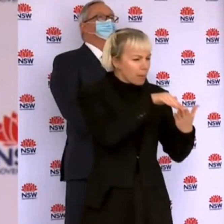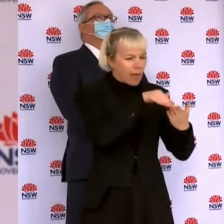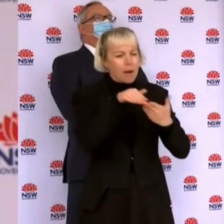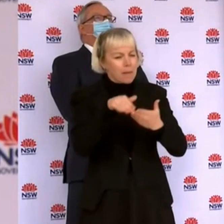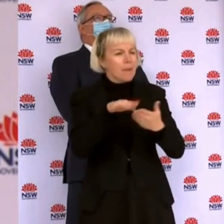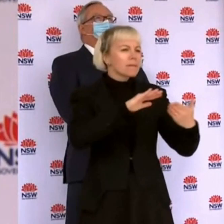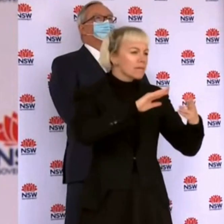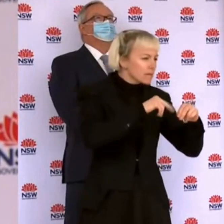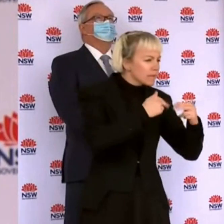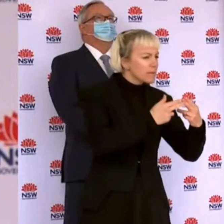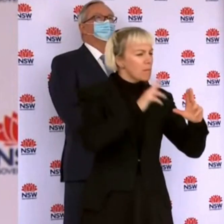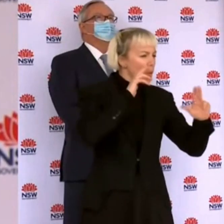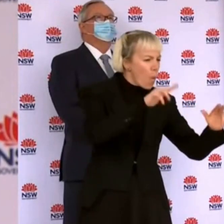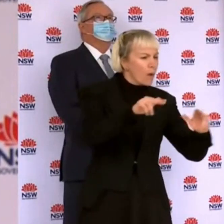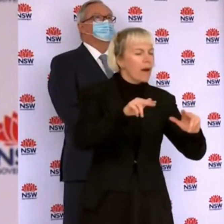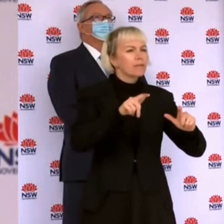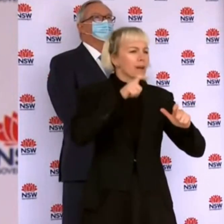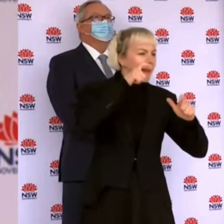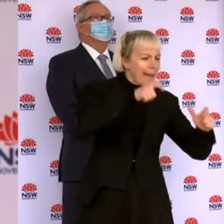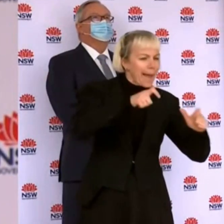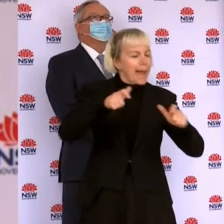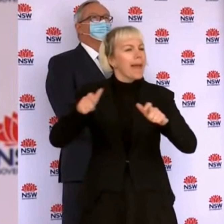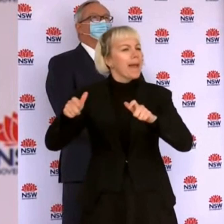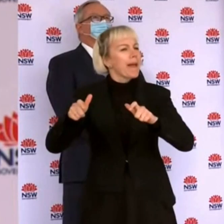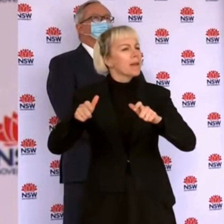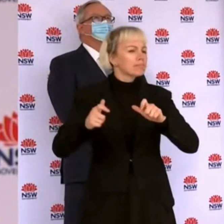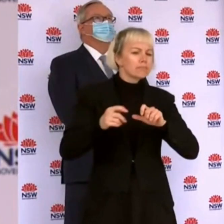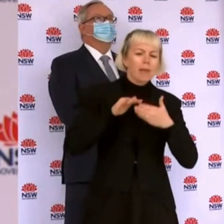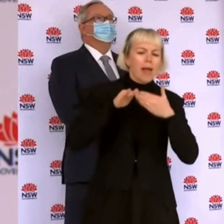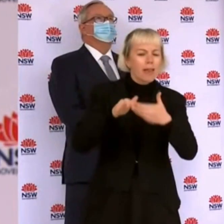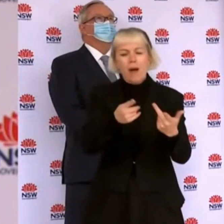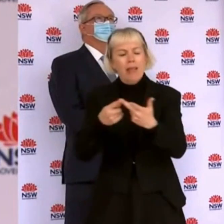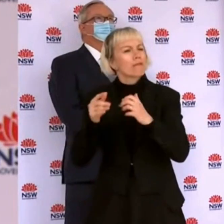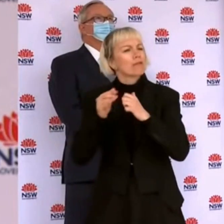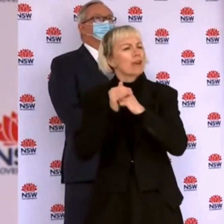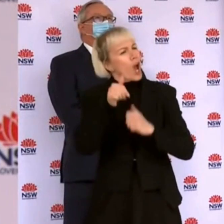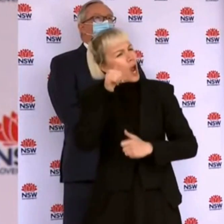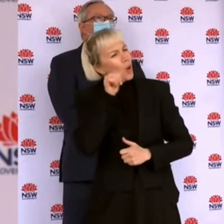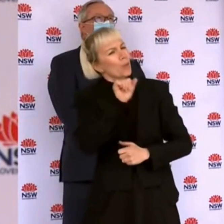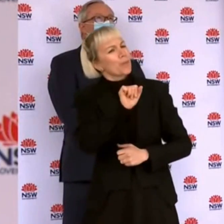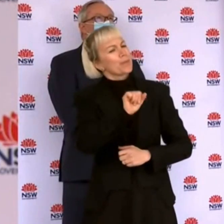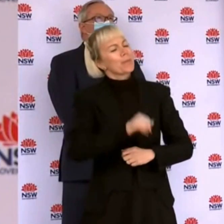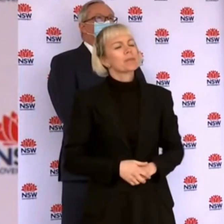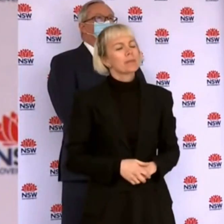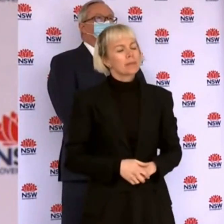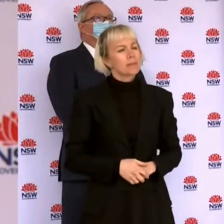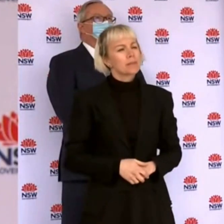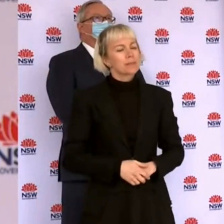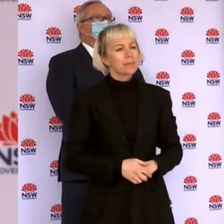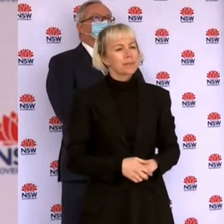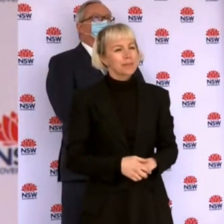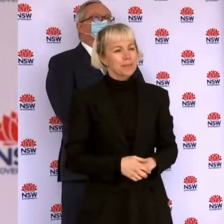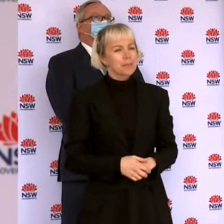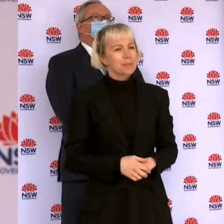to those messages to make sure that they are essential caring functions. We also want young people to reach out through their social